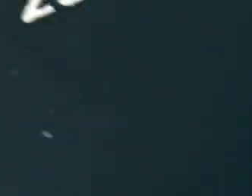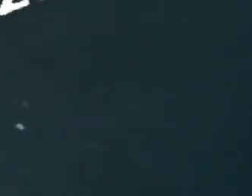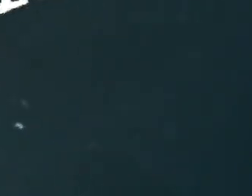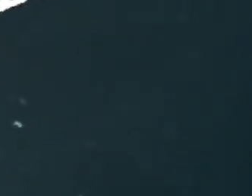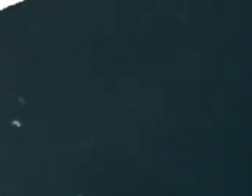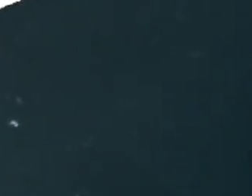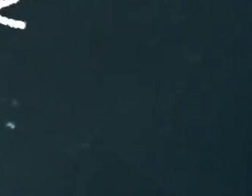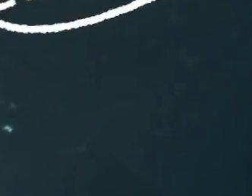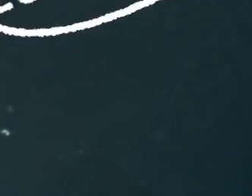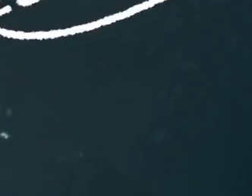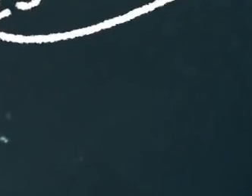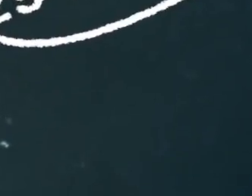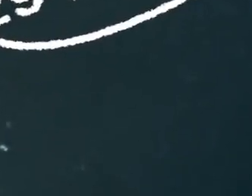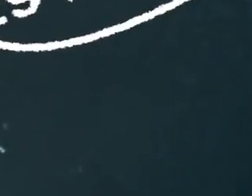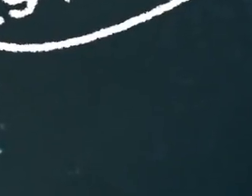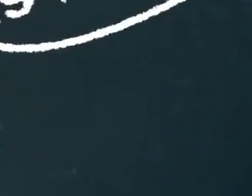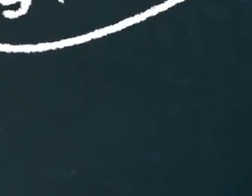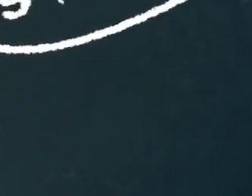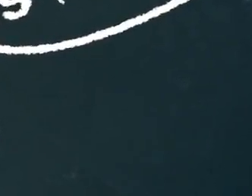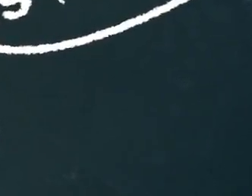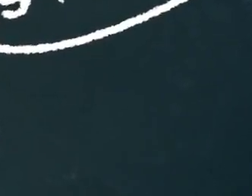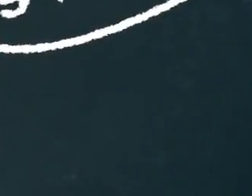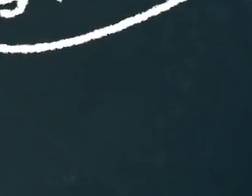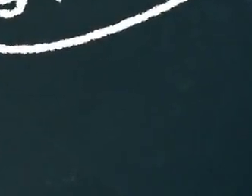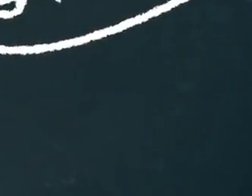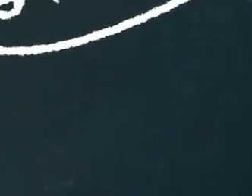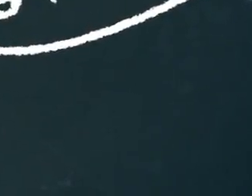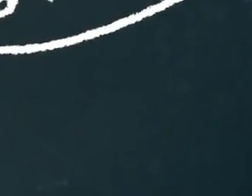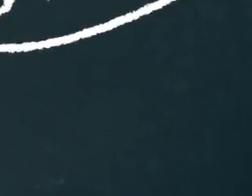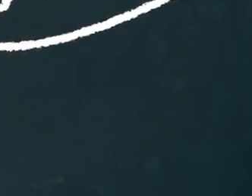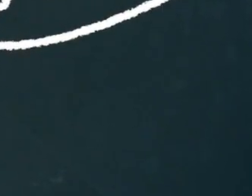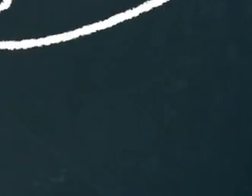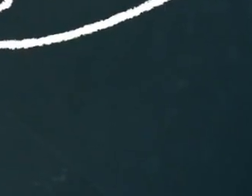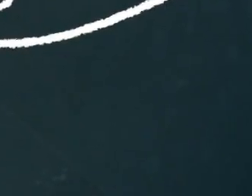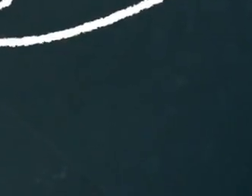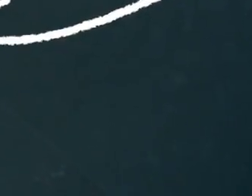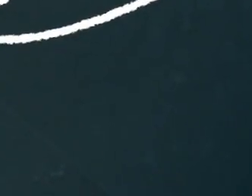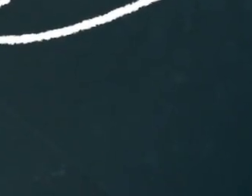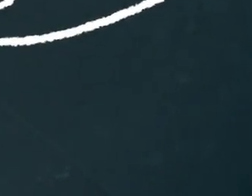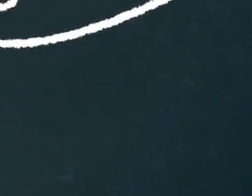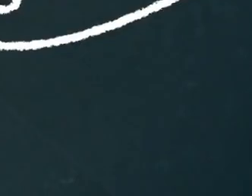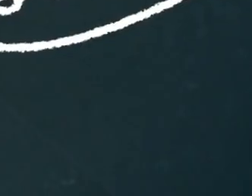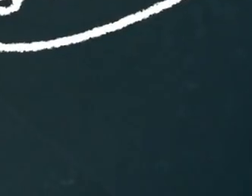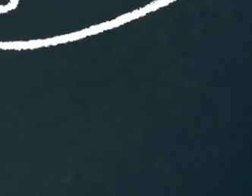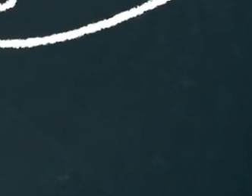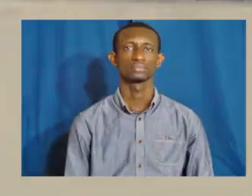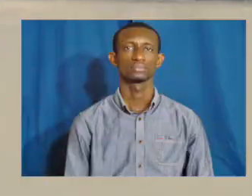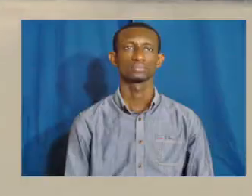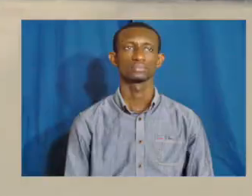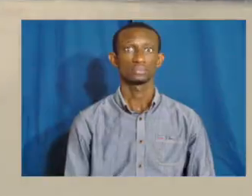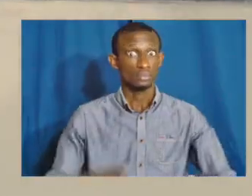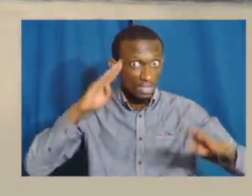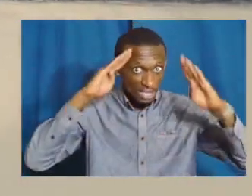Welcome to Study Time, a televised home learning program produced by Rwanda Education Board.